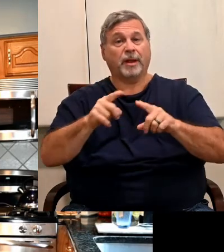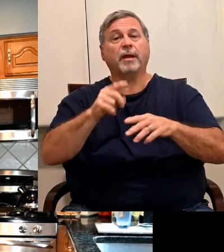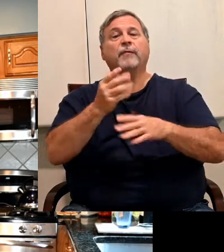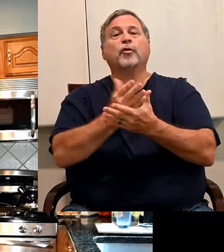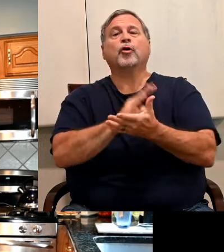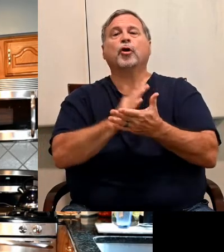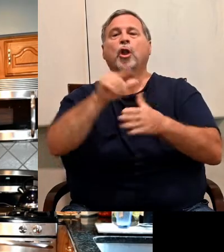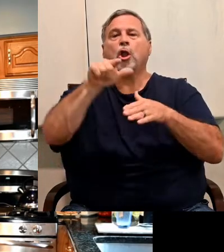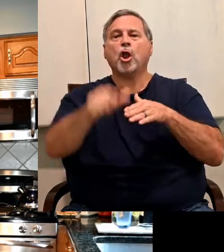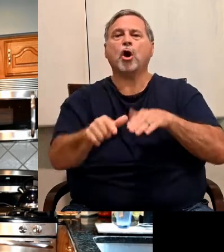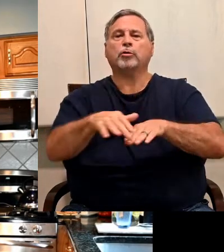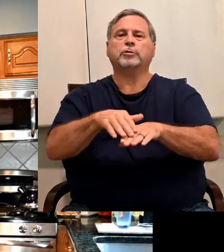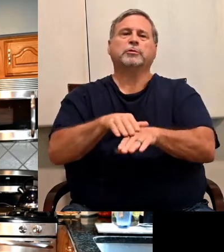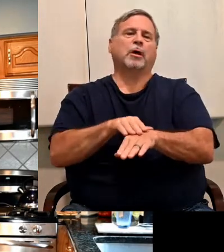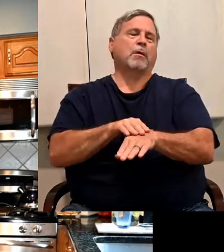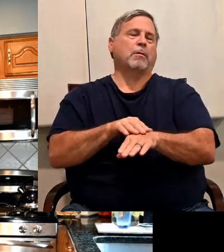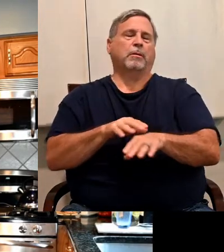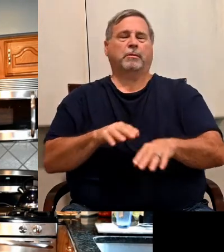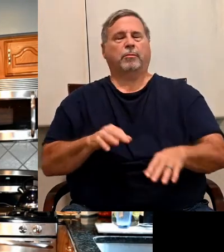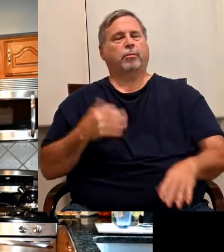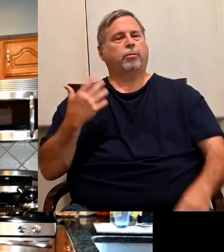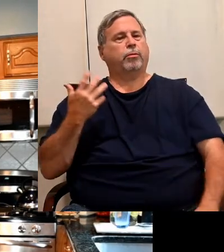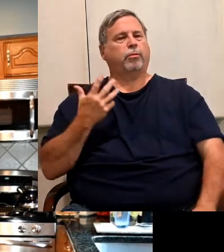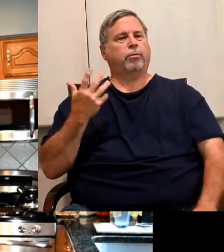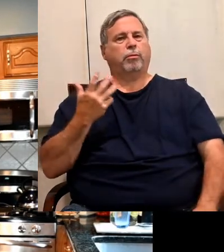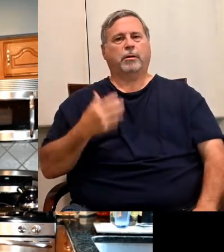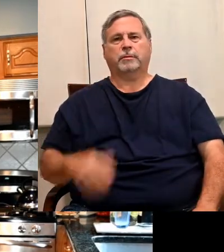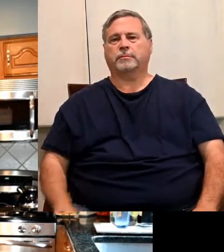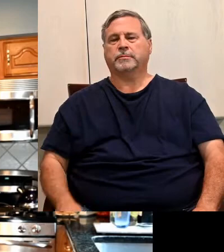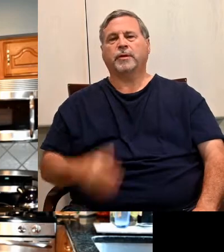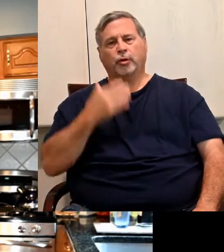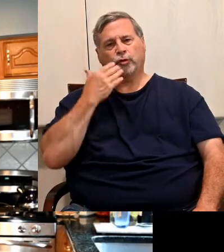for. But when you cook it low and slow like this,